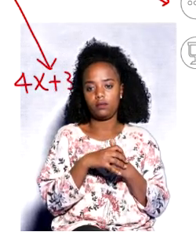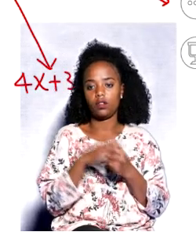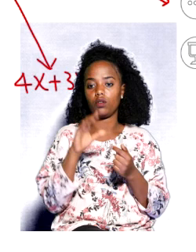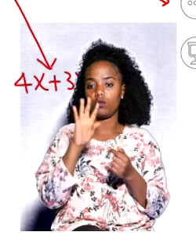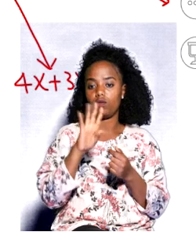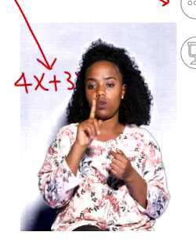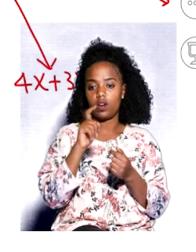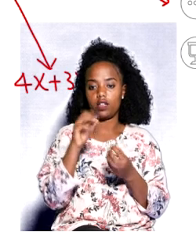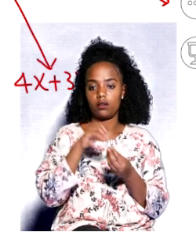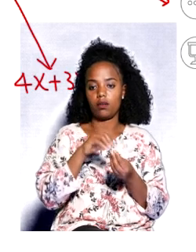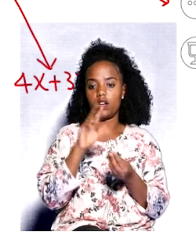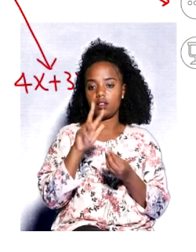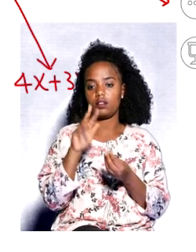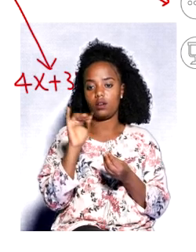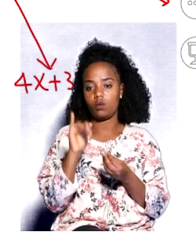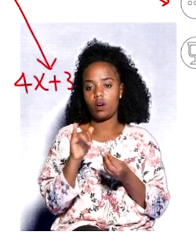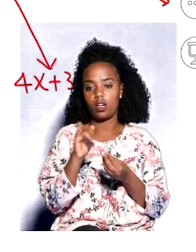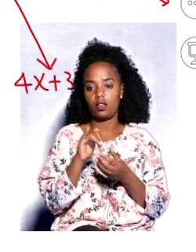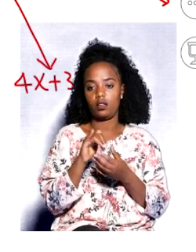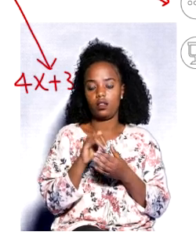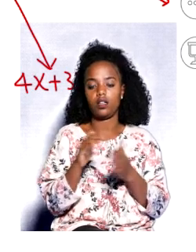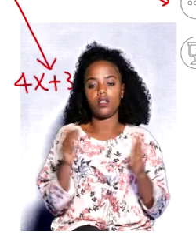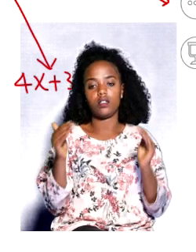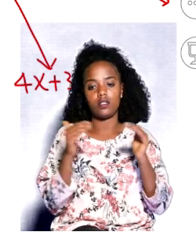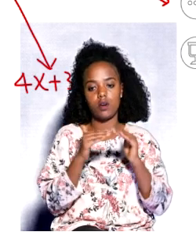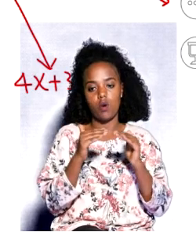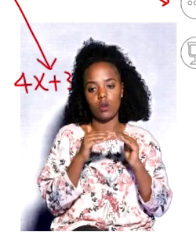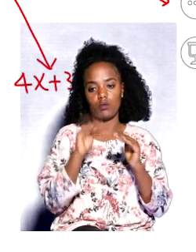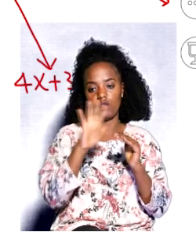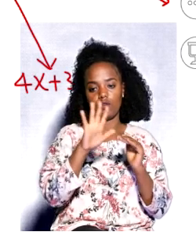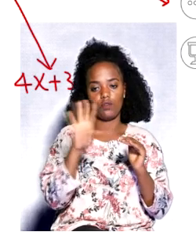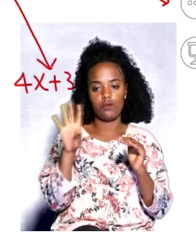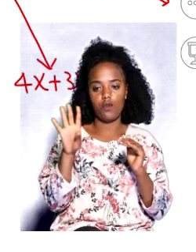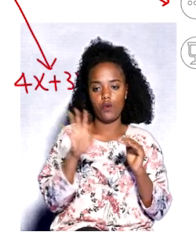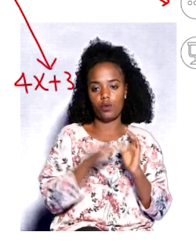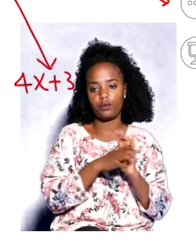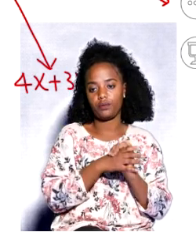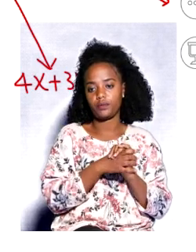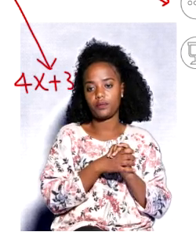4x plus 3y is equal to 54.